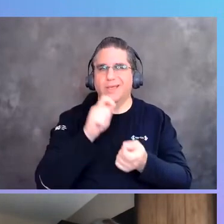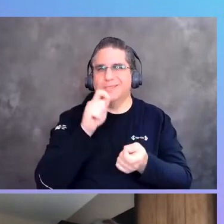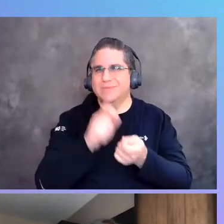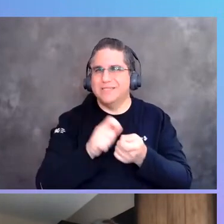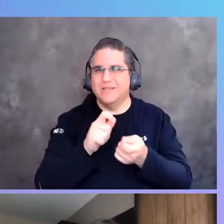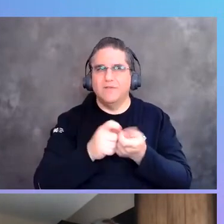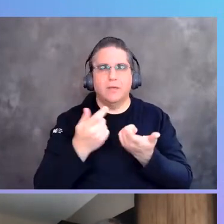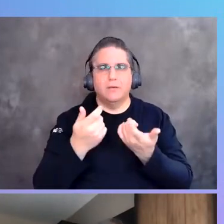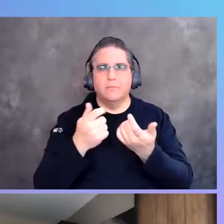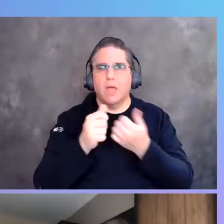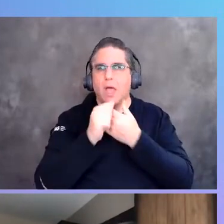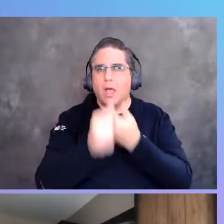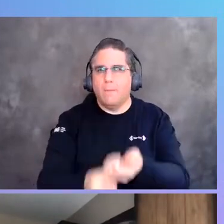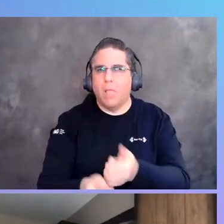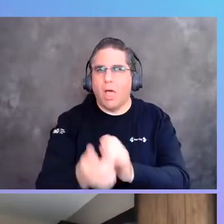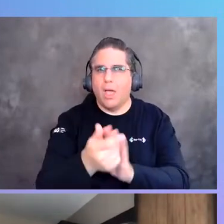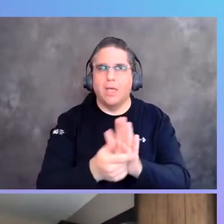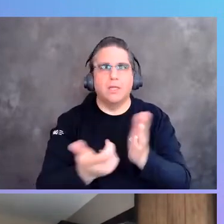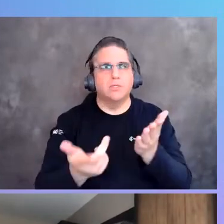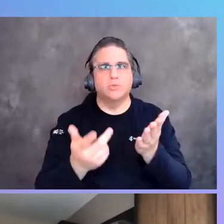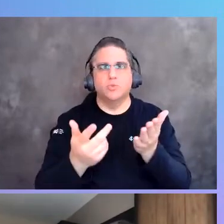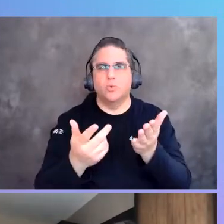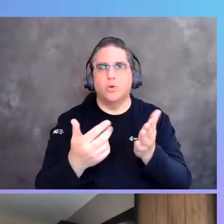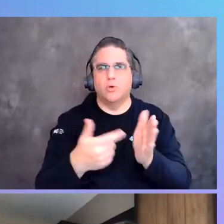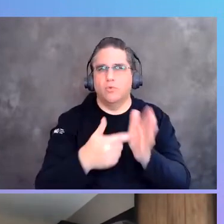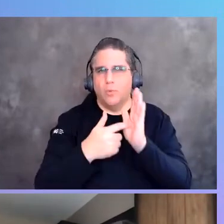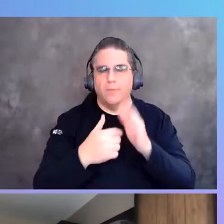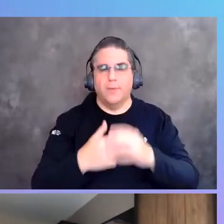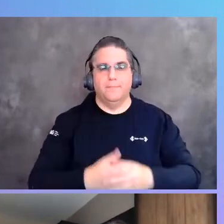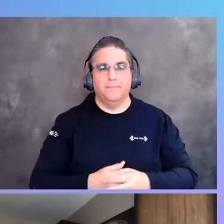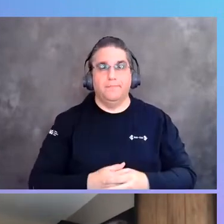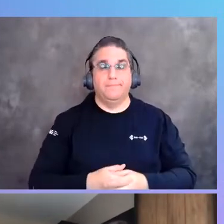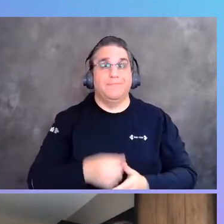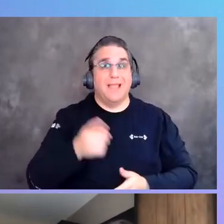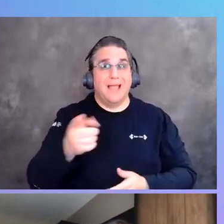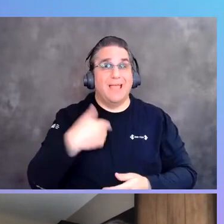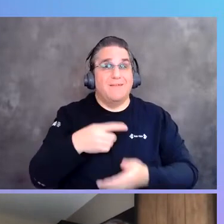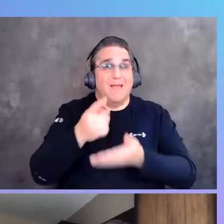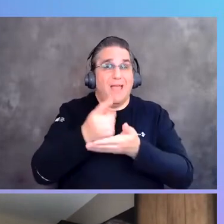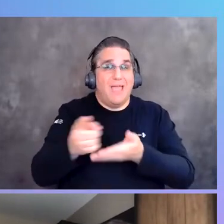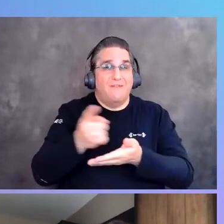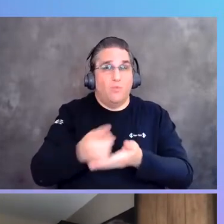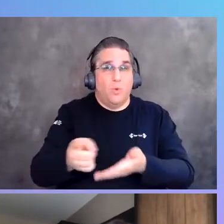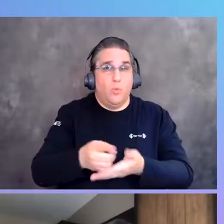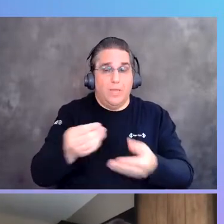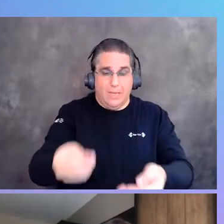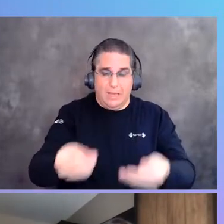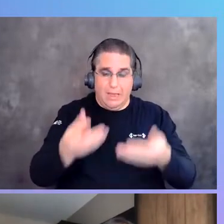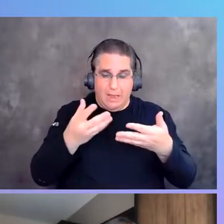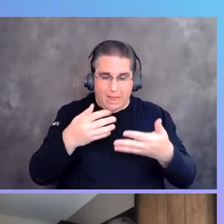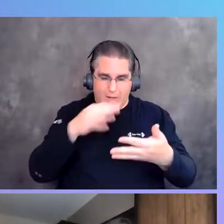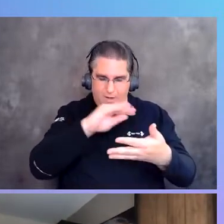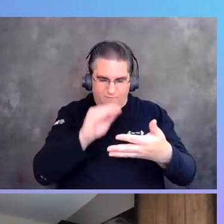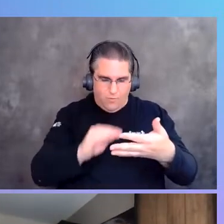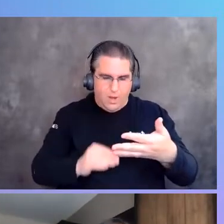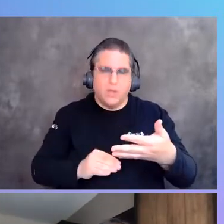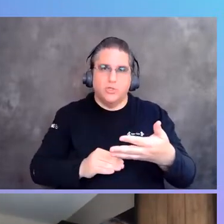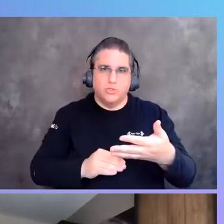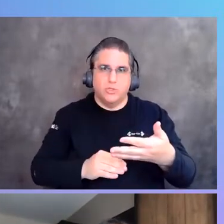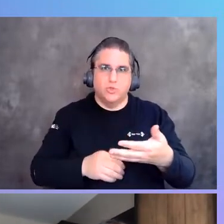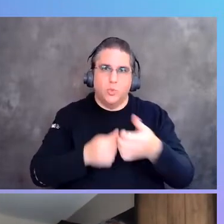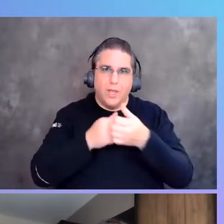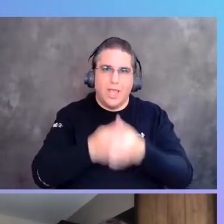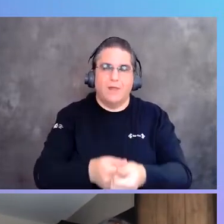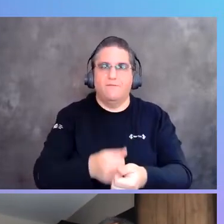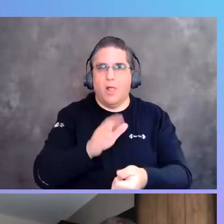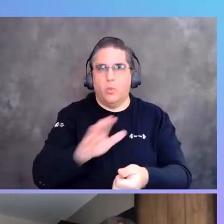requirement. And then they had weekly progress on reports on main pages to track operational excellence, which is really cool